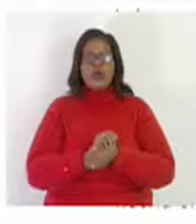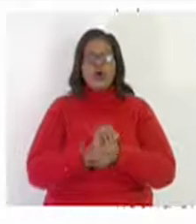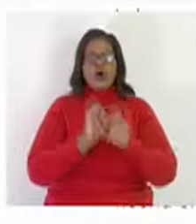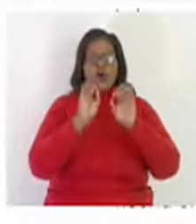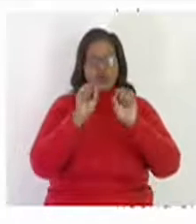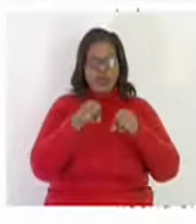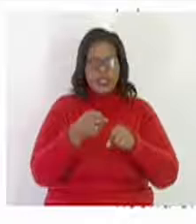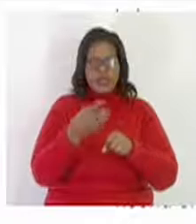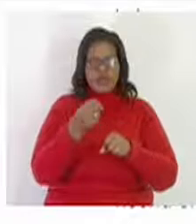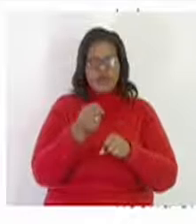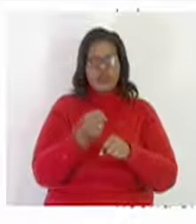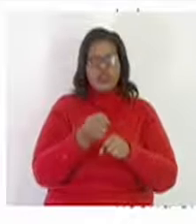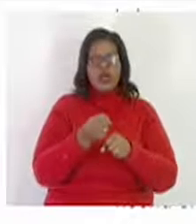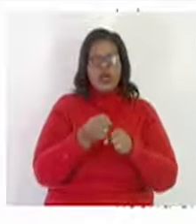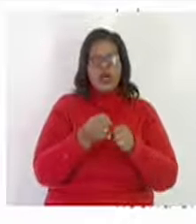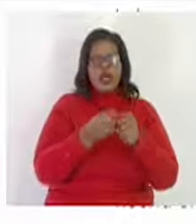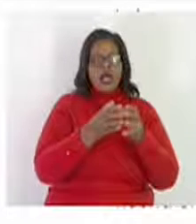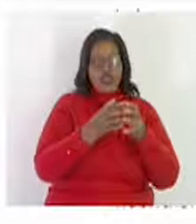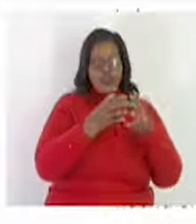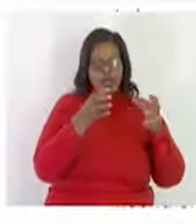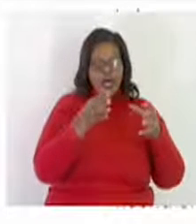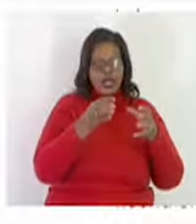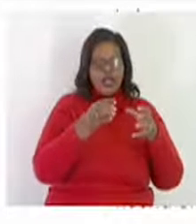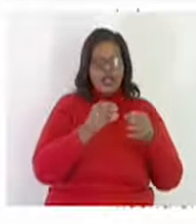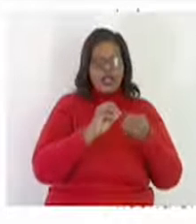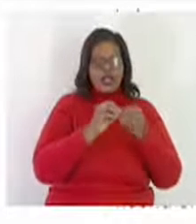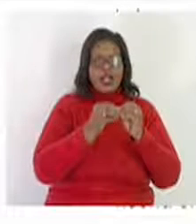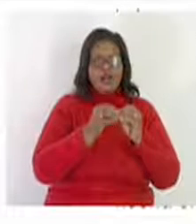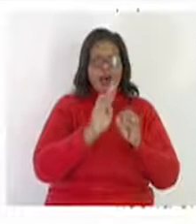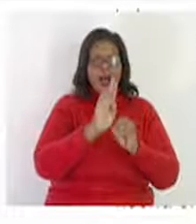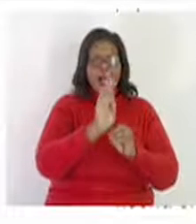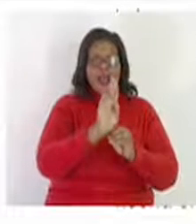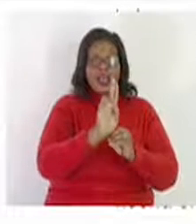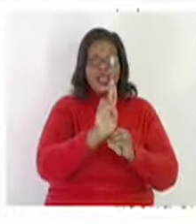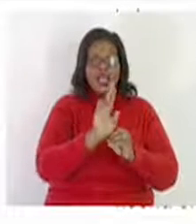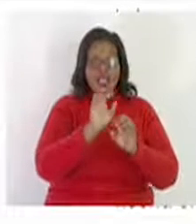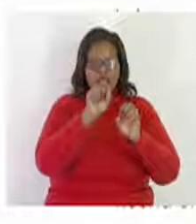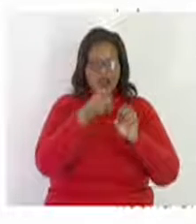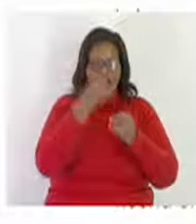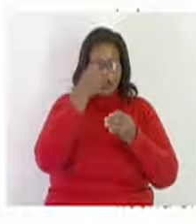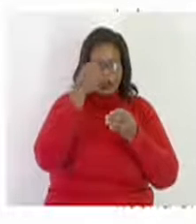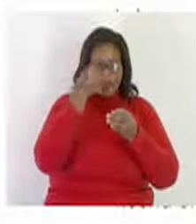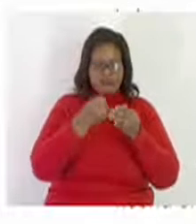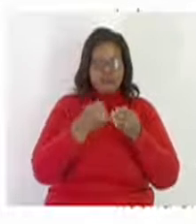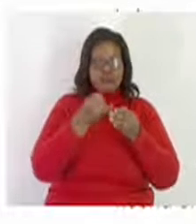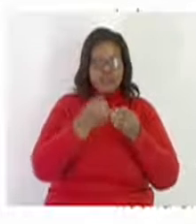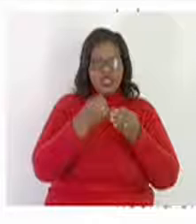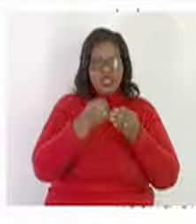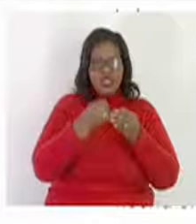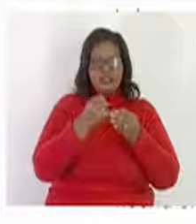letter H, the last one on your right, it must be a small letter.